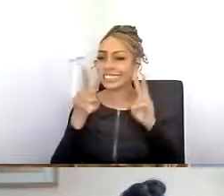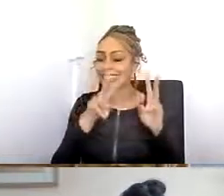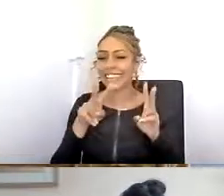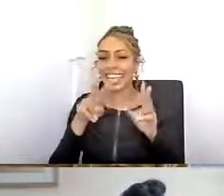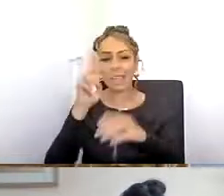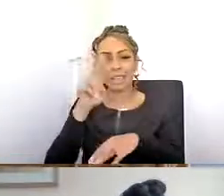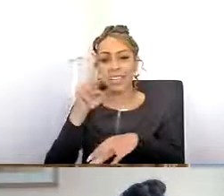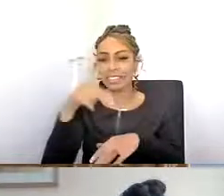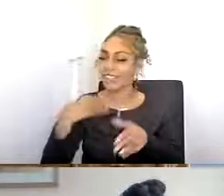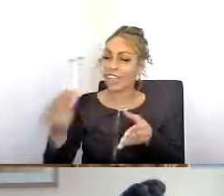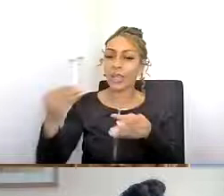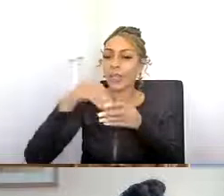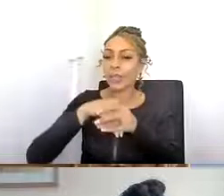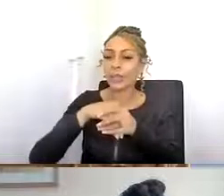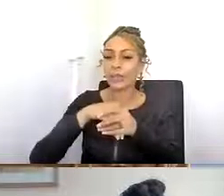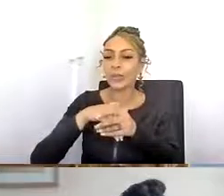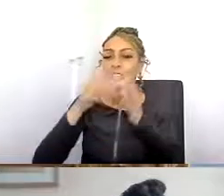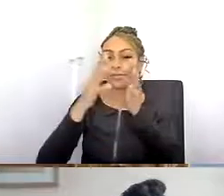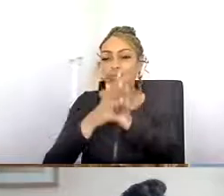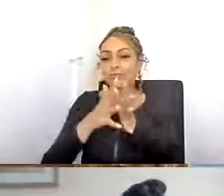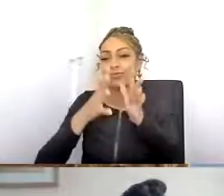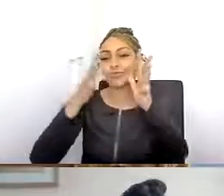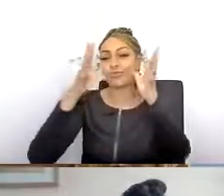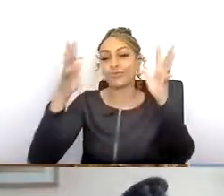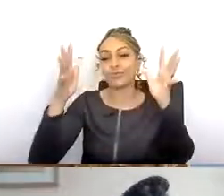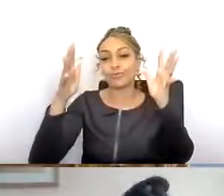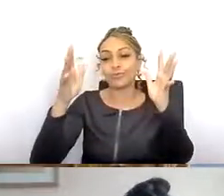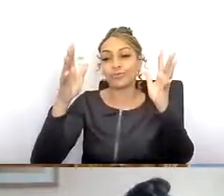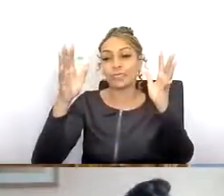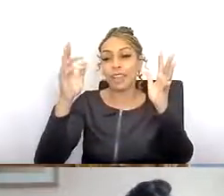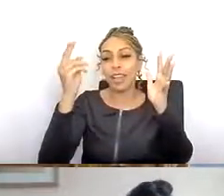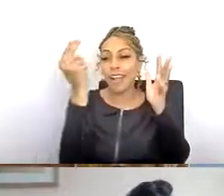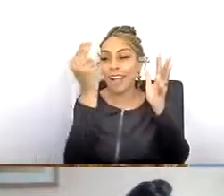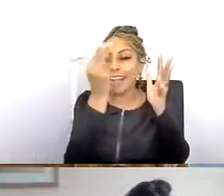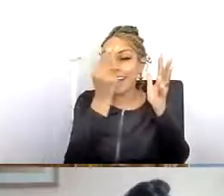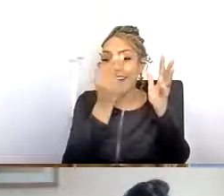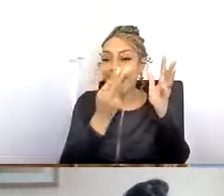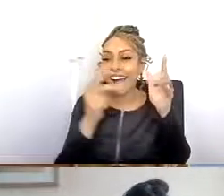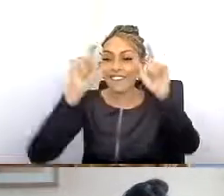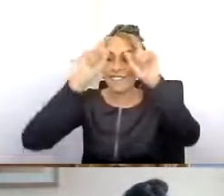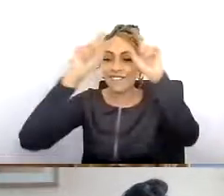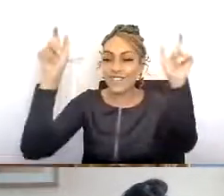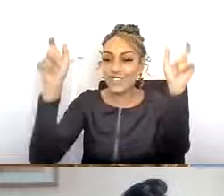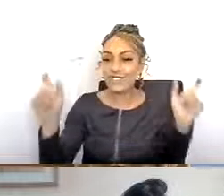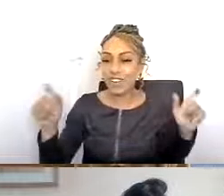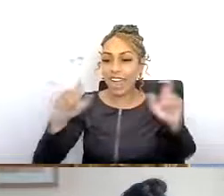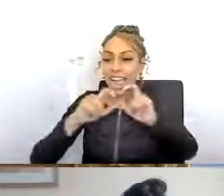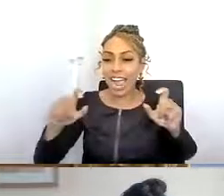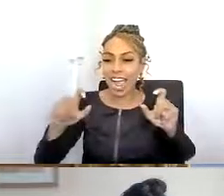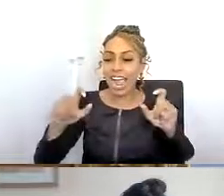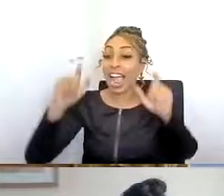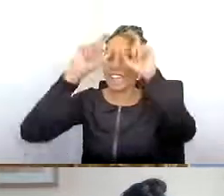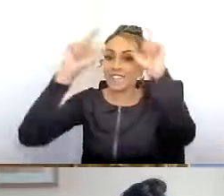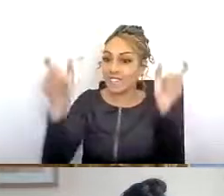rather grand carved Spanish frame. Sometimes I think frames give you a sense